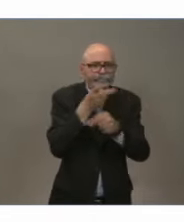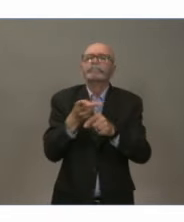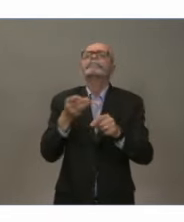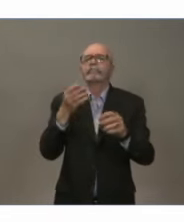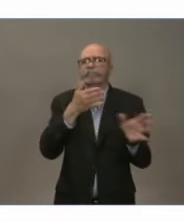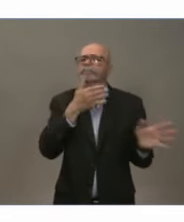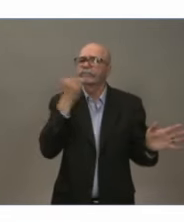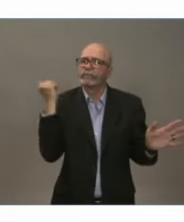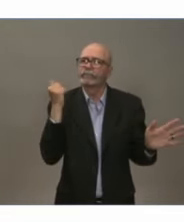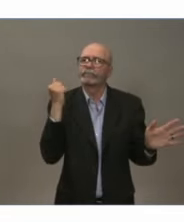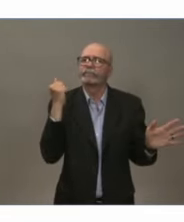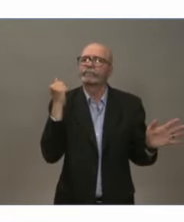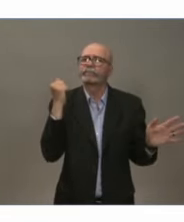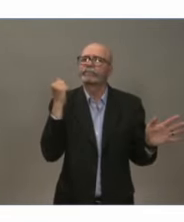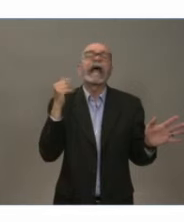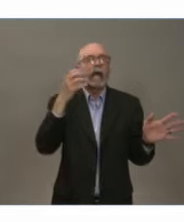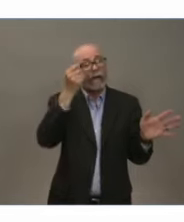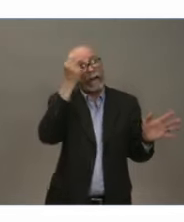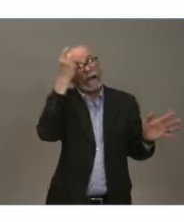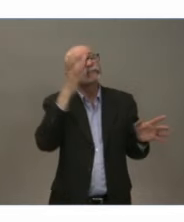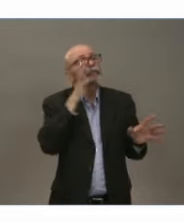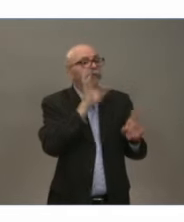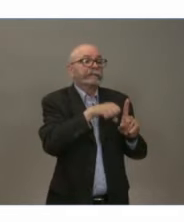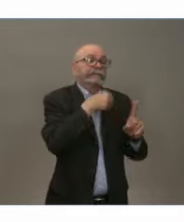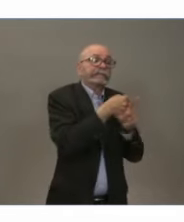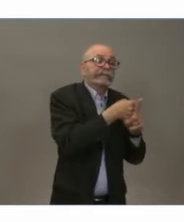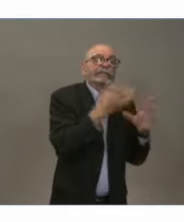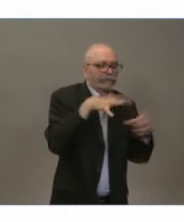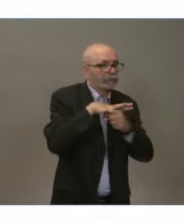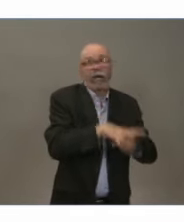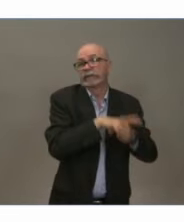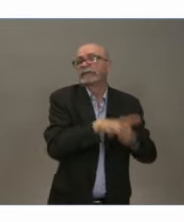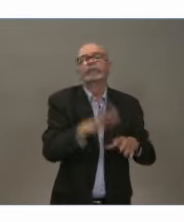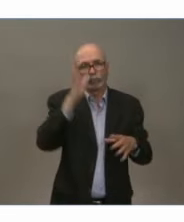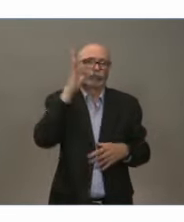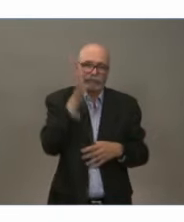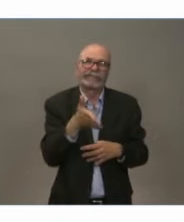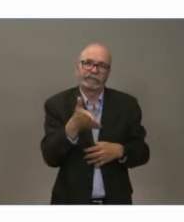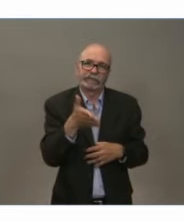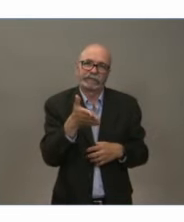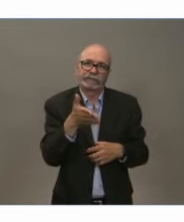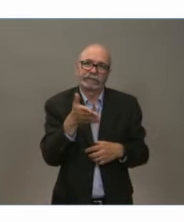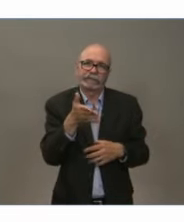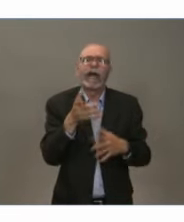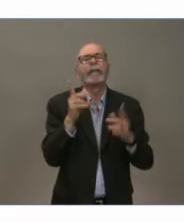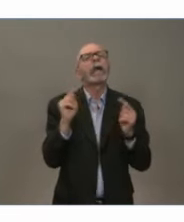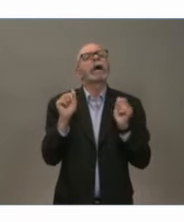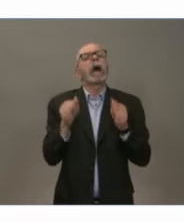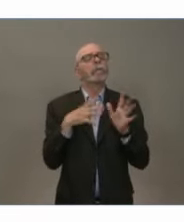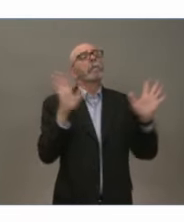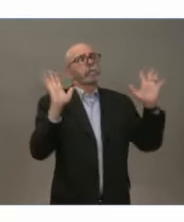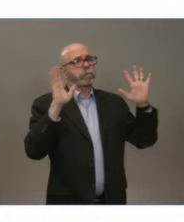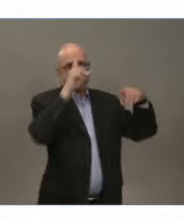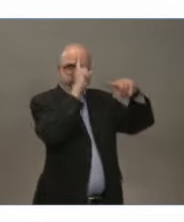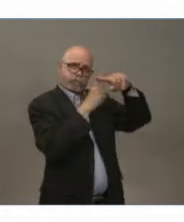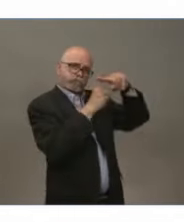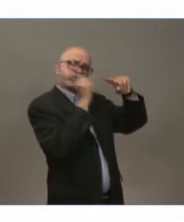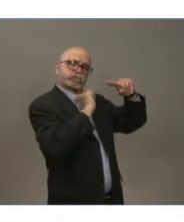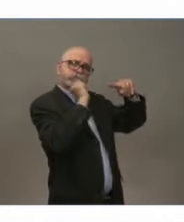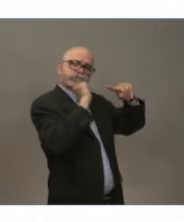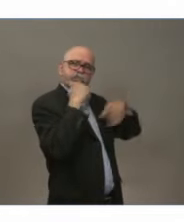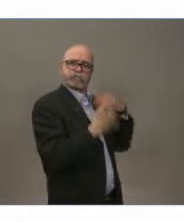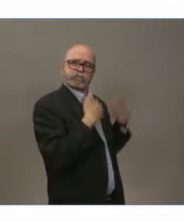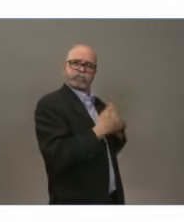current healthcare system and our current capacity, but we can manage that within existing capacity. If we go to the other scenario,